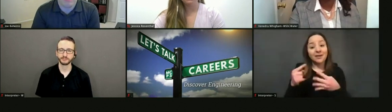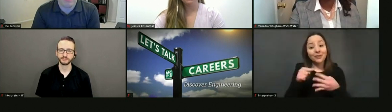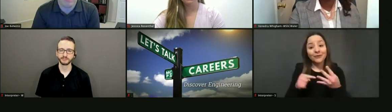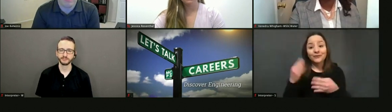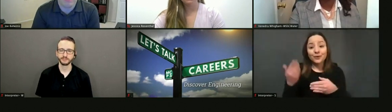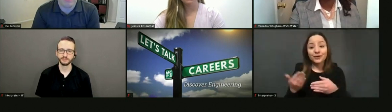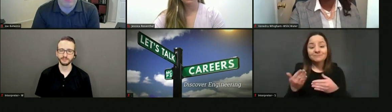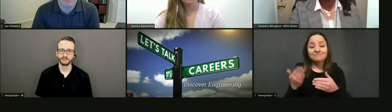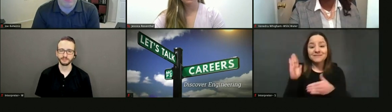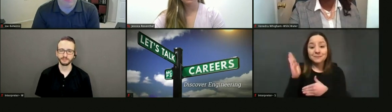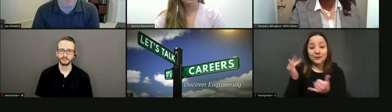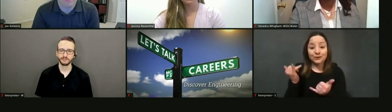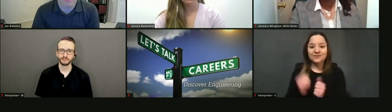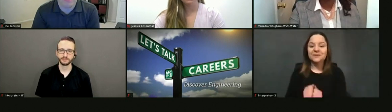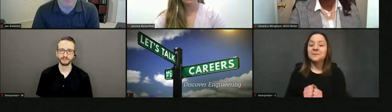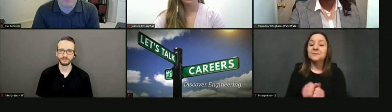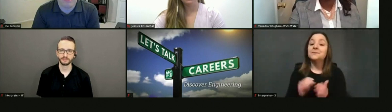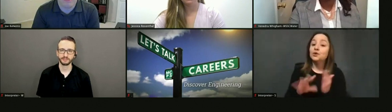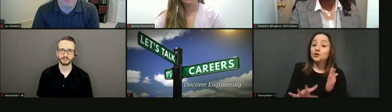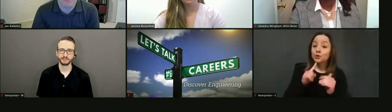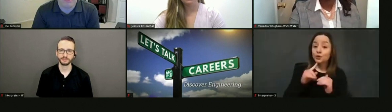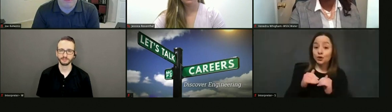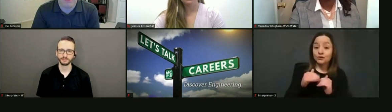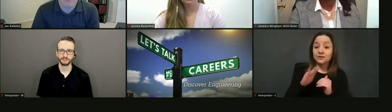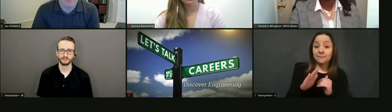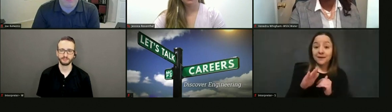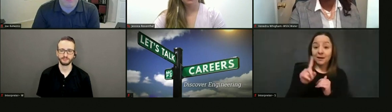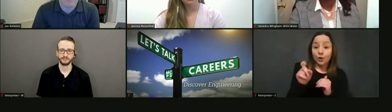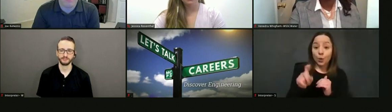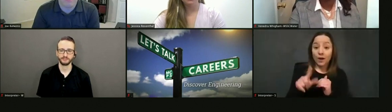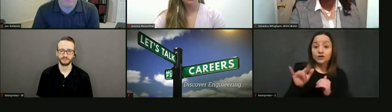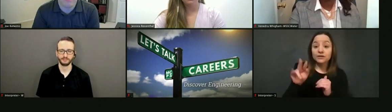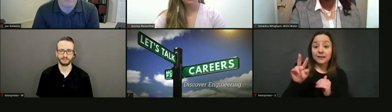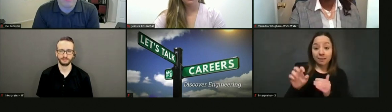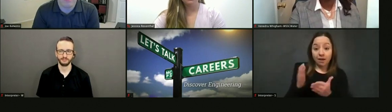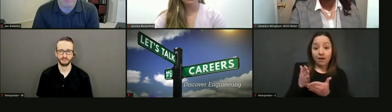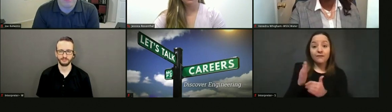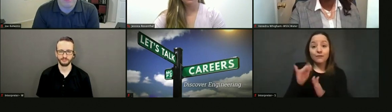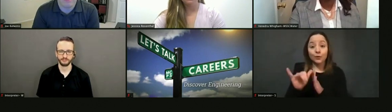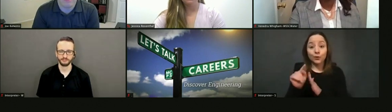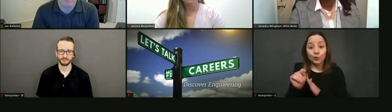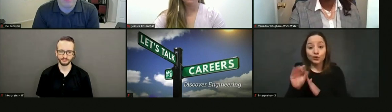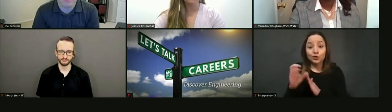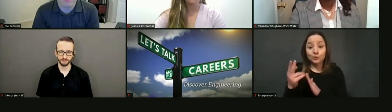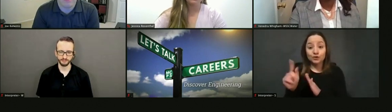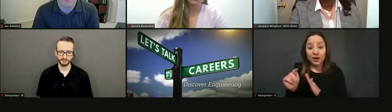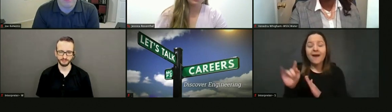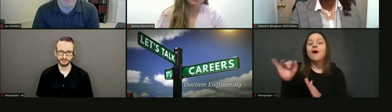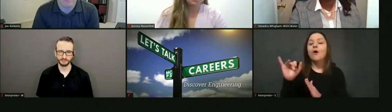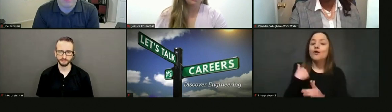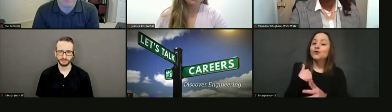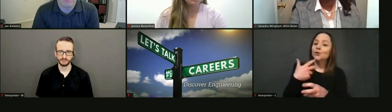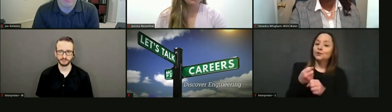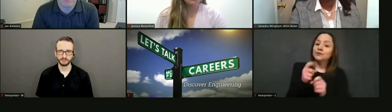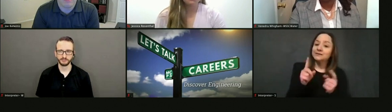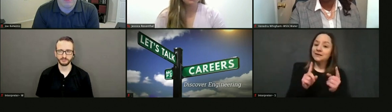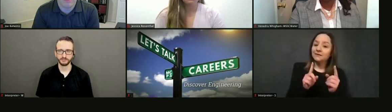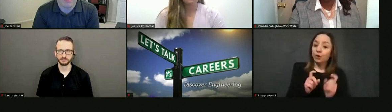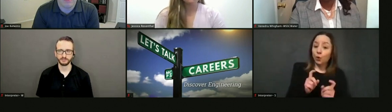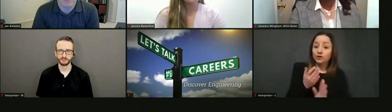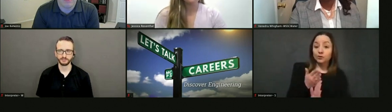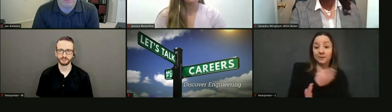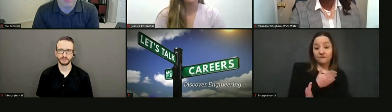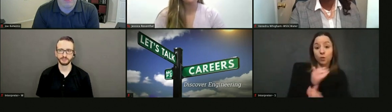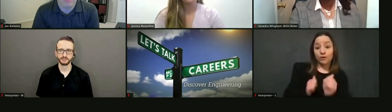No worries. Joe, what about you? Yeah, so as you mentioned in my intro, I'm an MCPS kid. I grew up in Rockville, Maryland. I